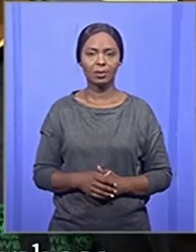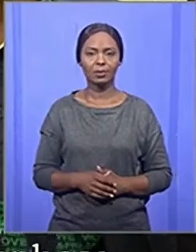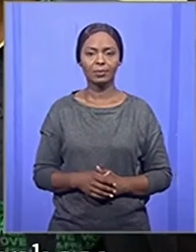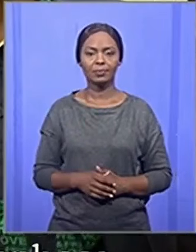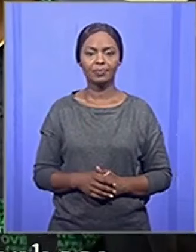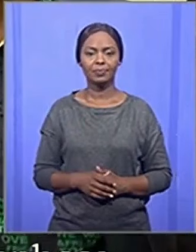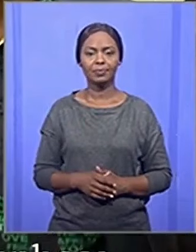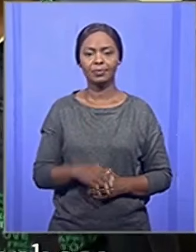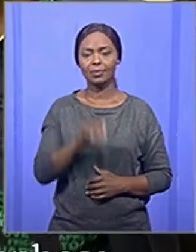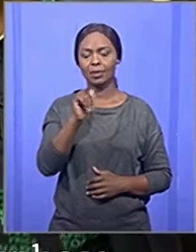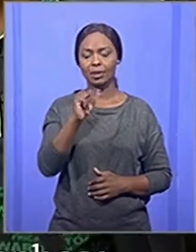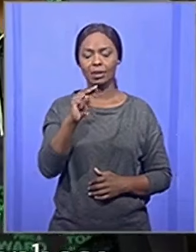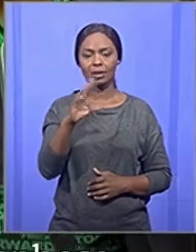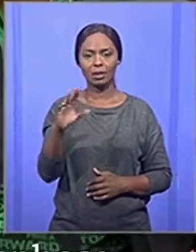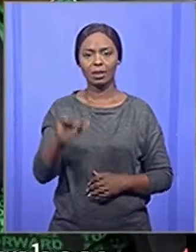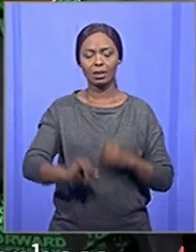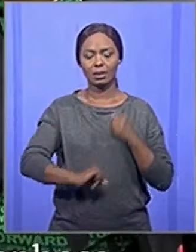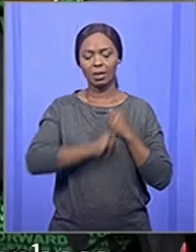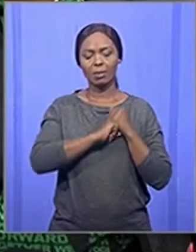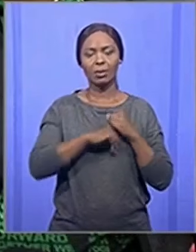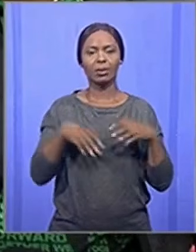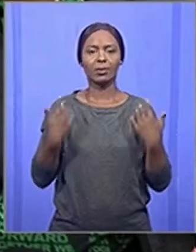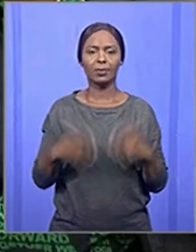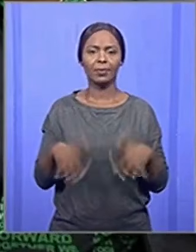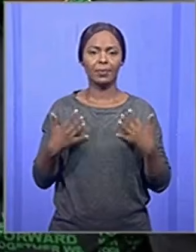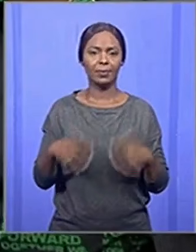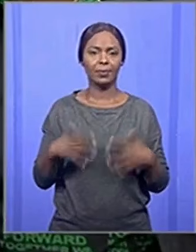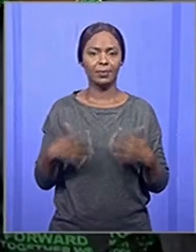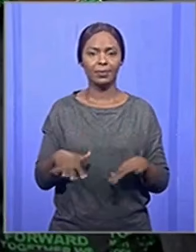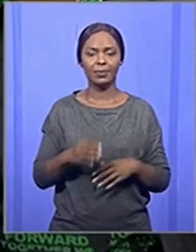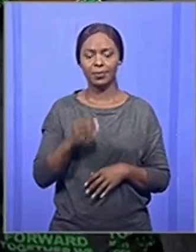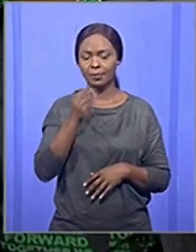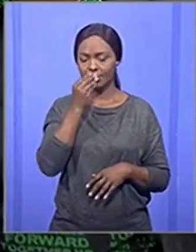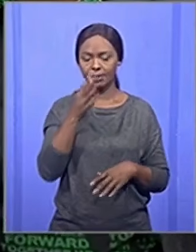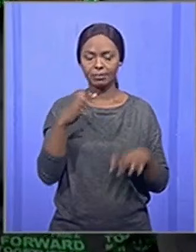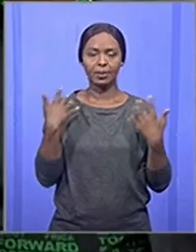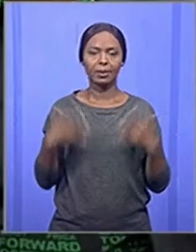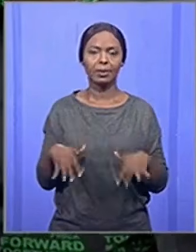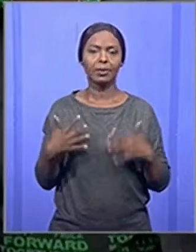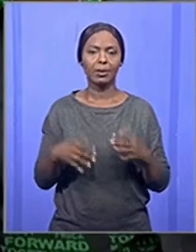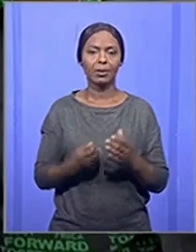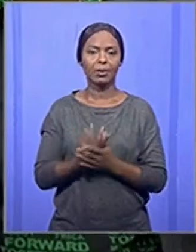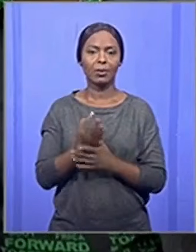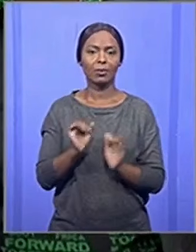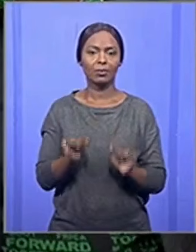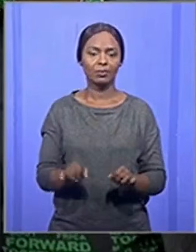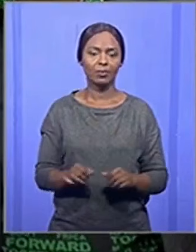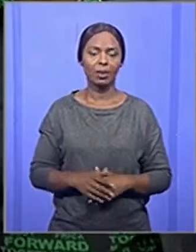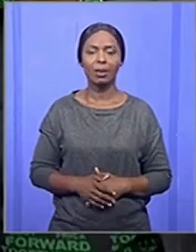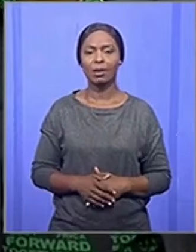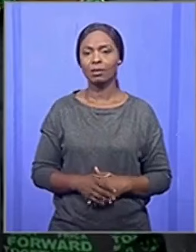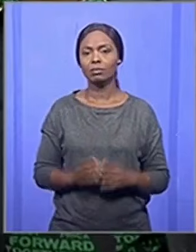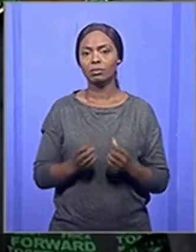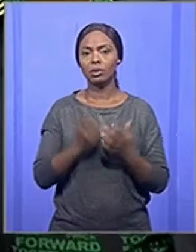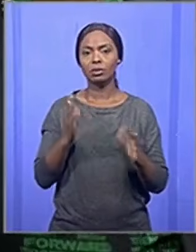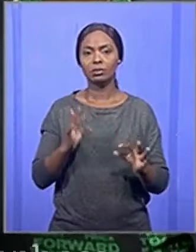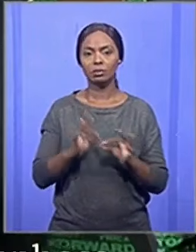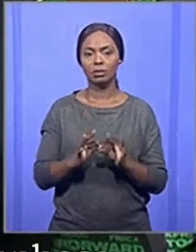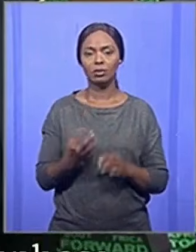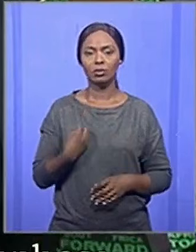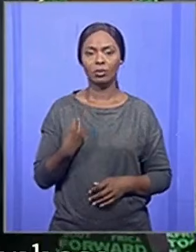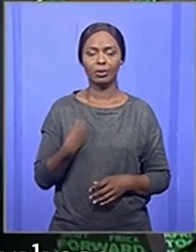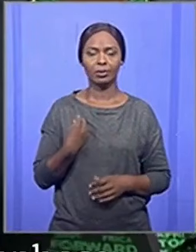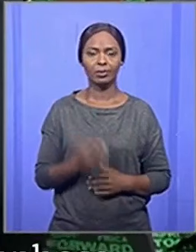The ANC has a lot of support still, enormous support which is growing, and particularly amongst young